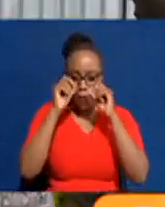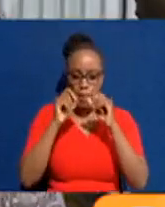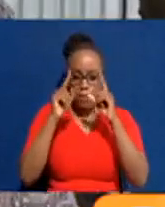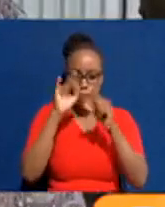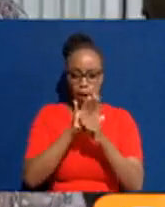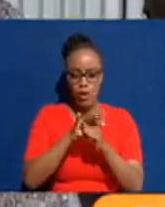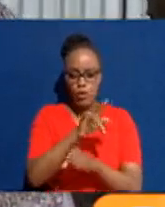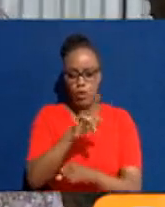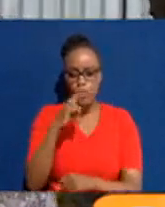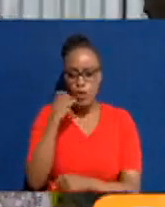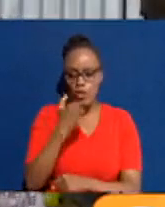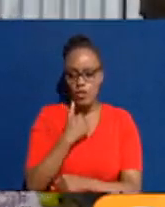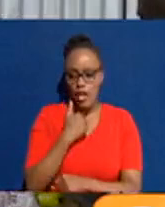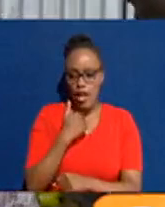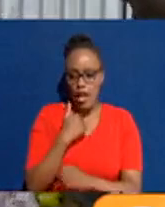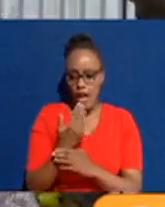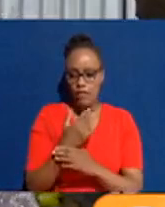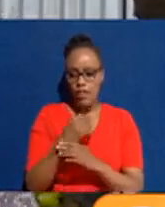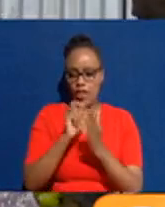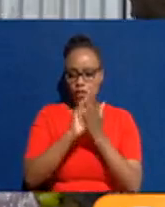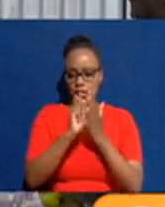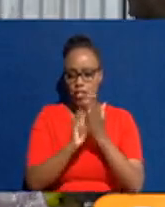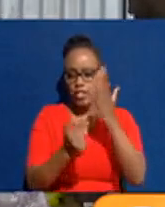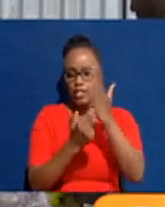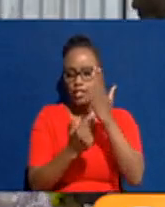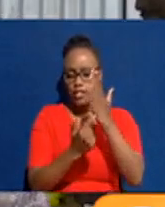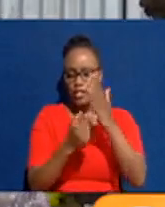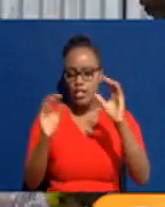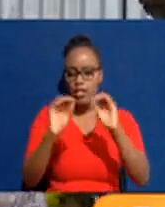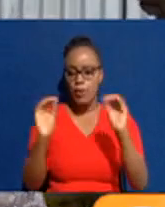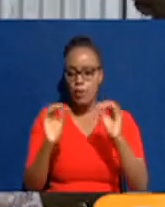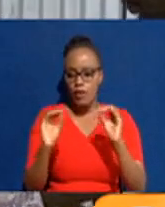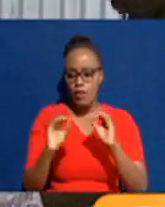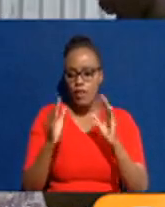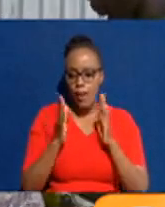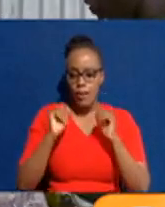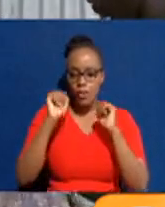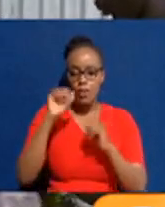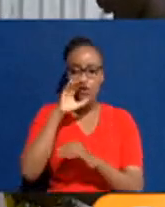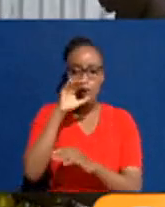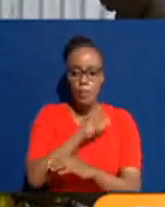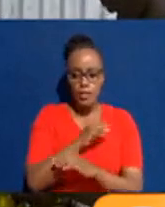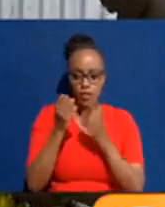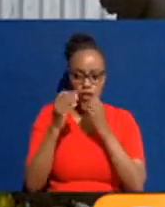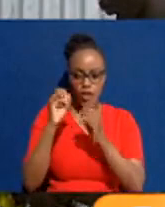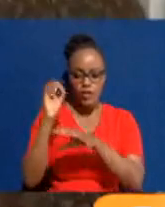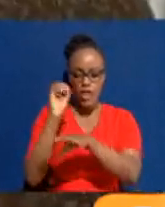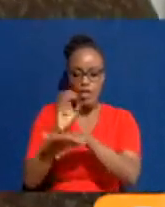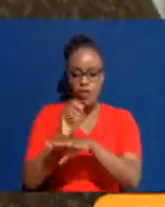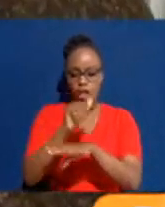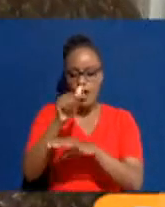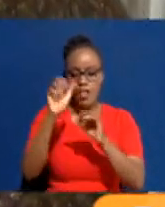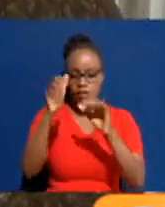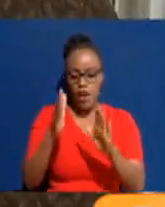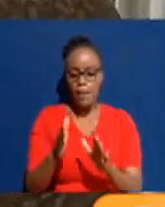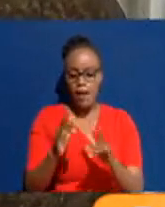them don't have records, their records digitally. So it's very easy for someone to miss out on information if they're advising another farmer. That's number